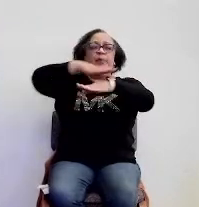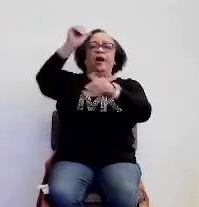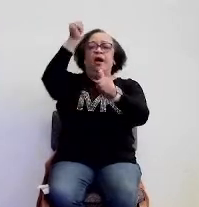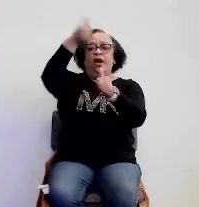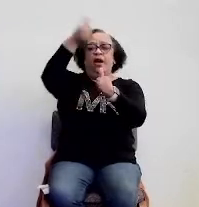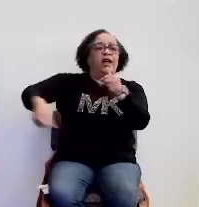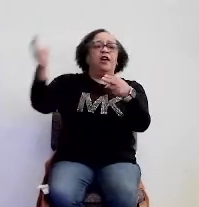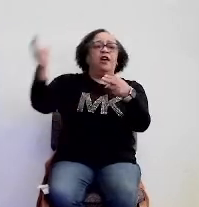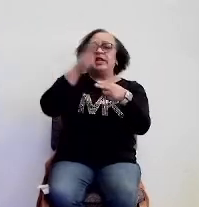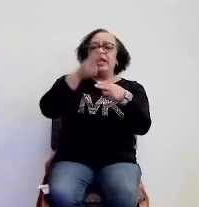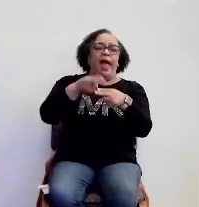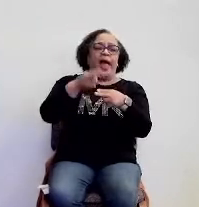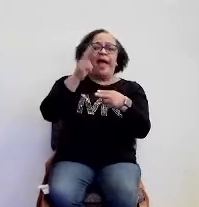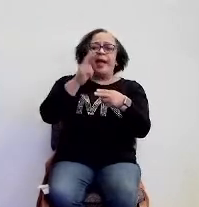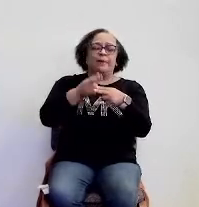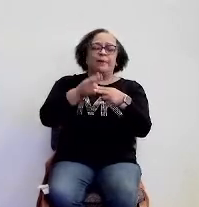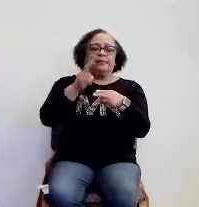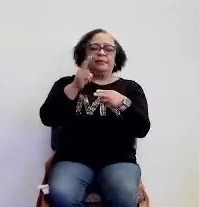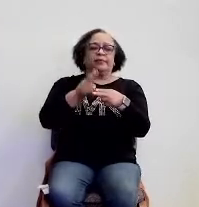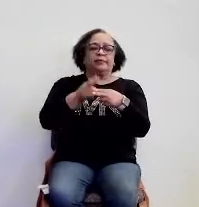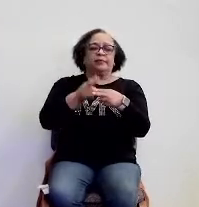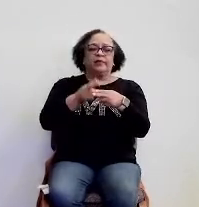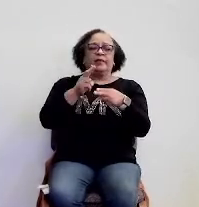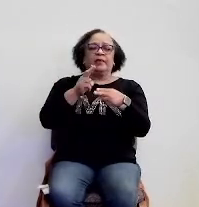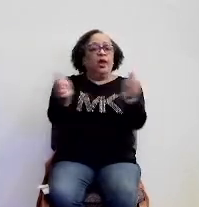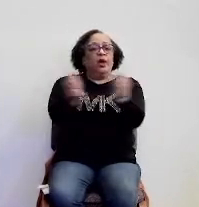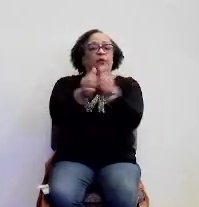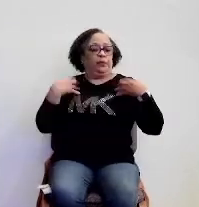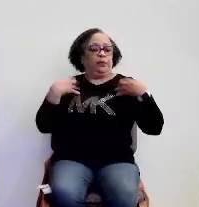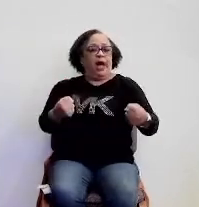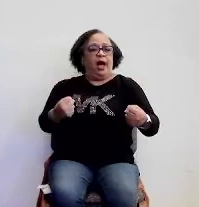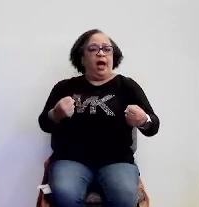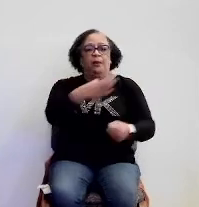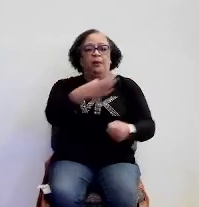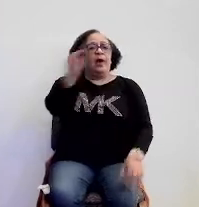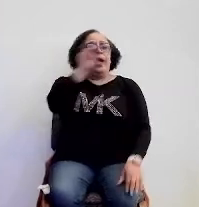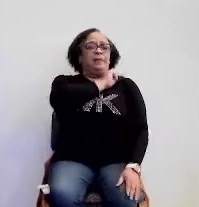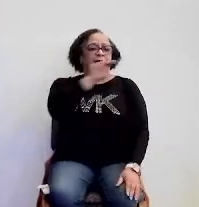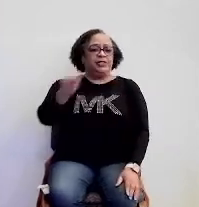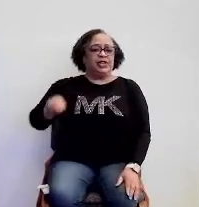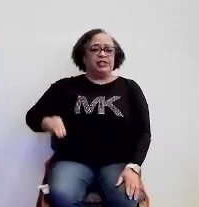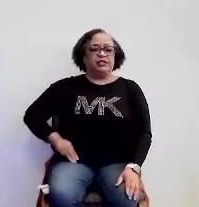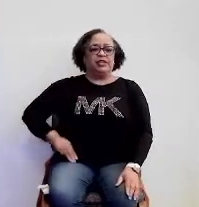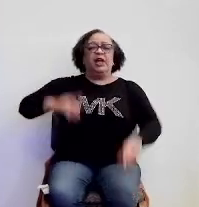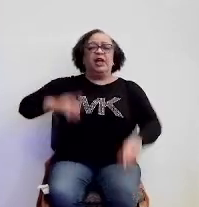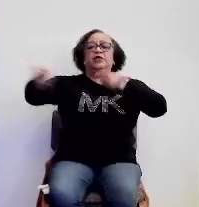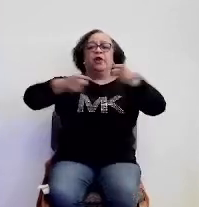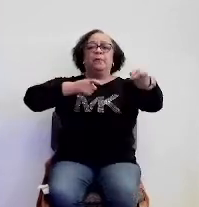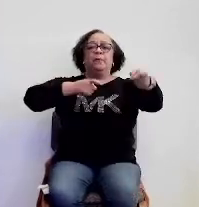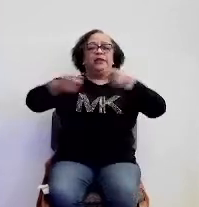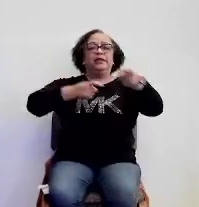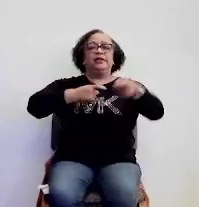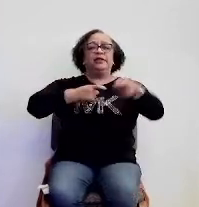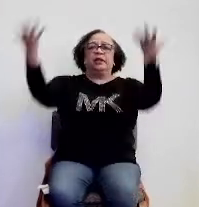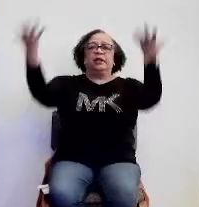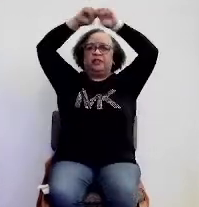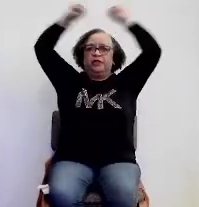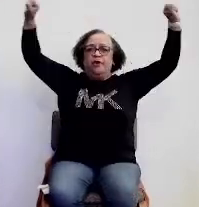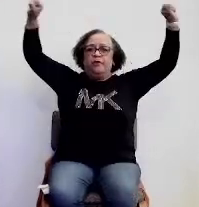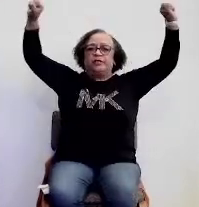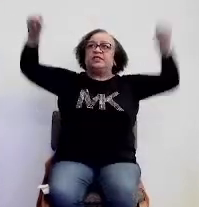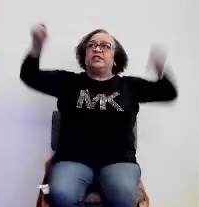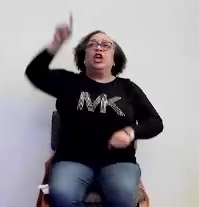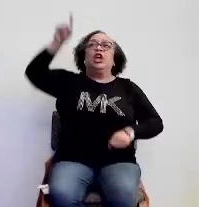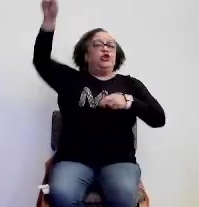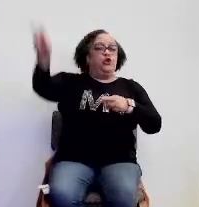reign above every name. With power and majesty. With power and majesty.